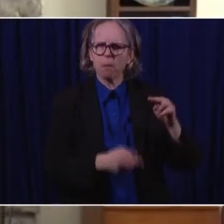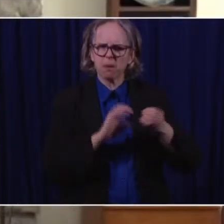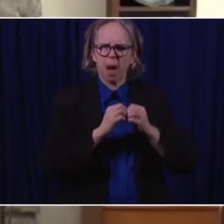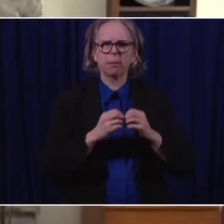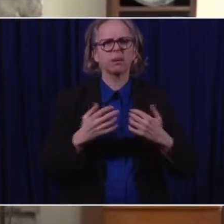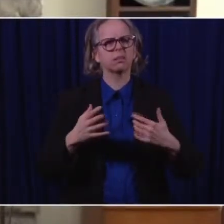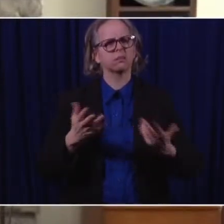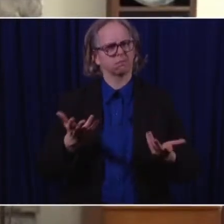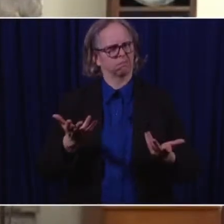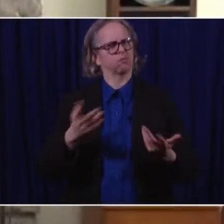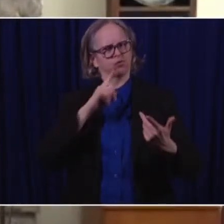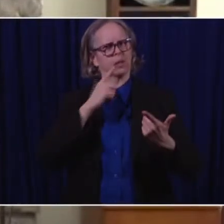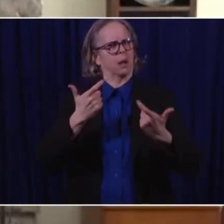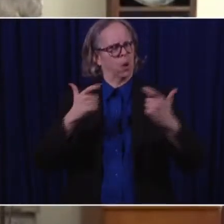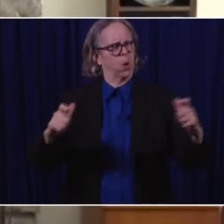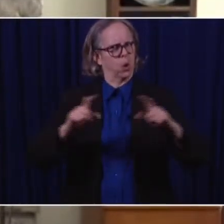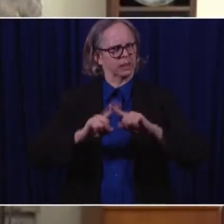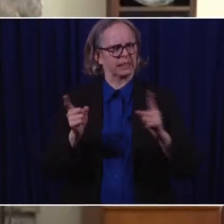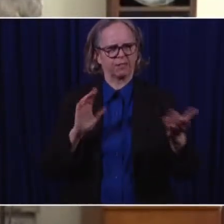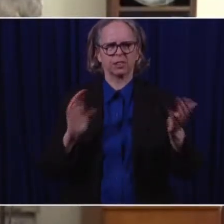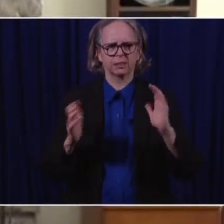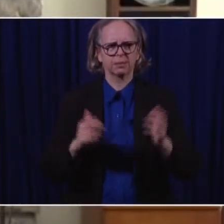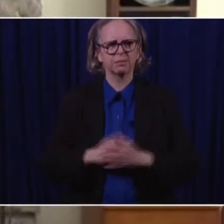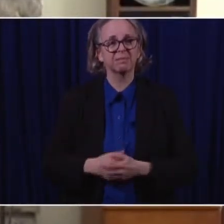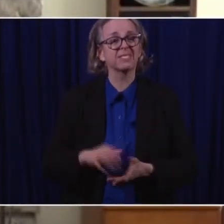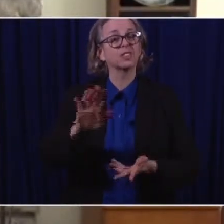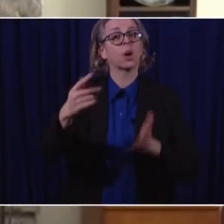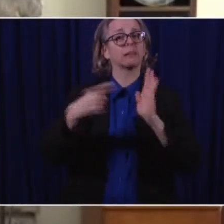November 29th, 2020,